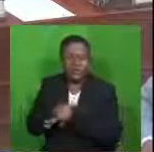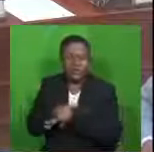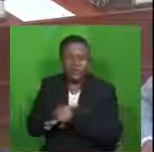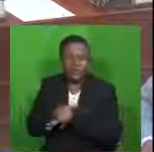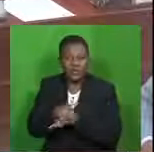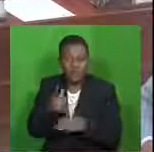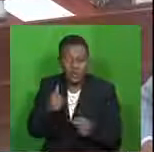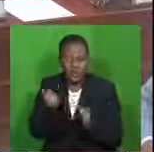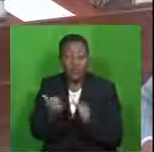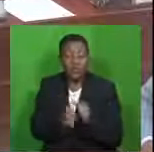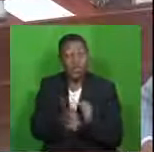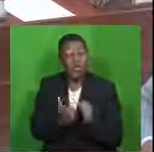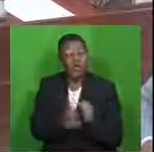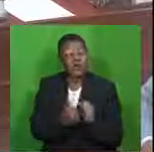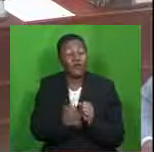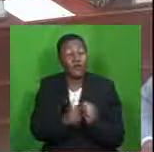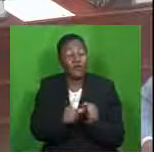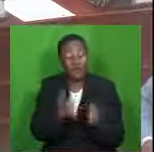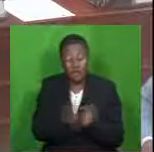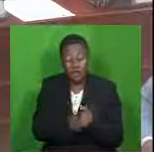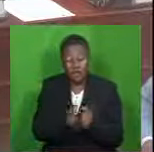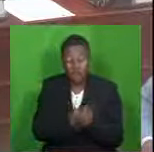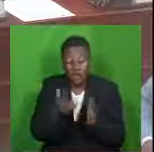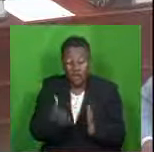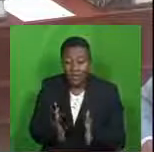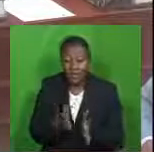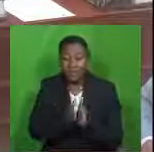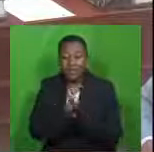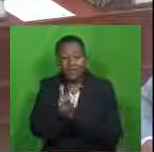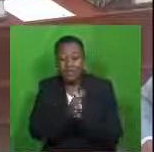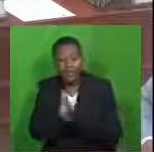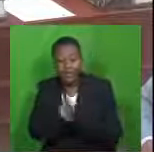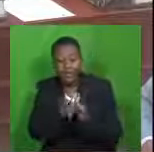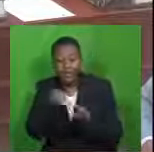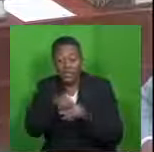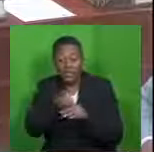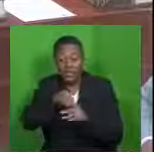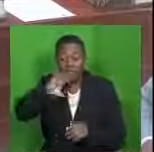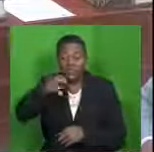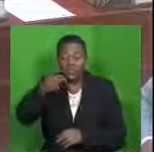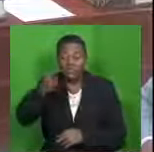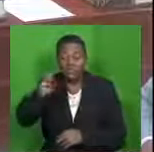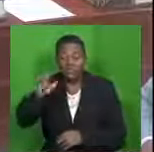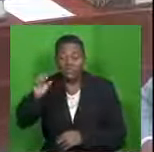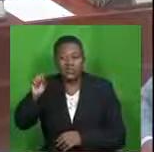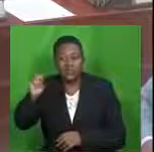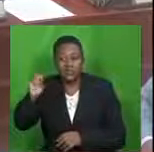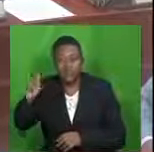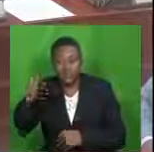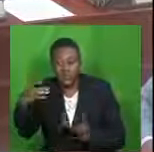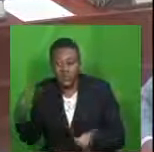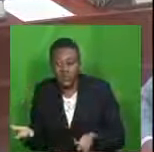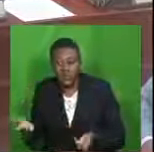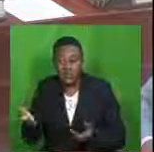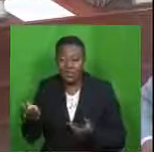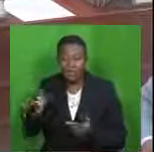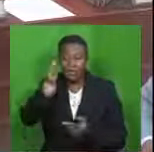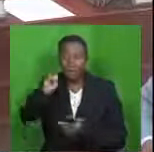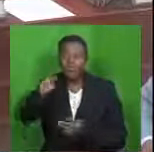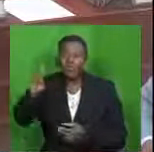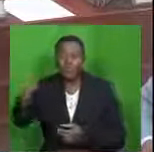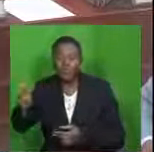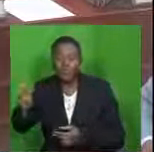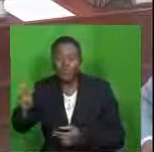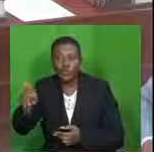Every Ghanaian this weekend, Mr. Speaker, is interested in the Chelsea Man U scores. Not Mediami versus RTU versus House of Oak